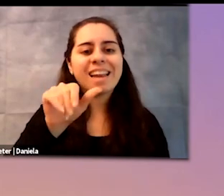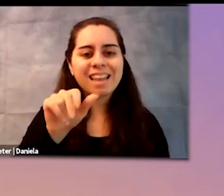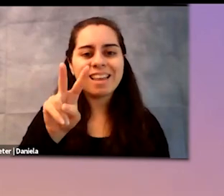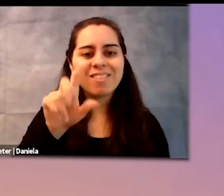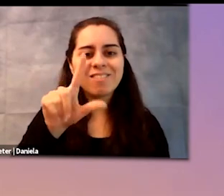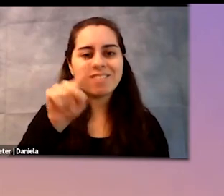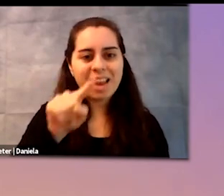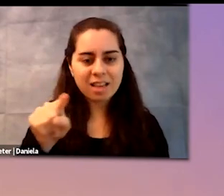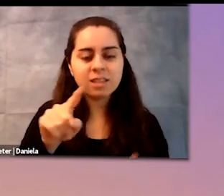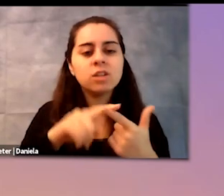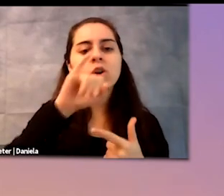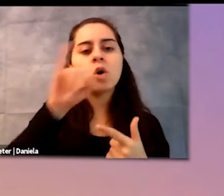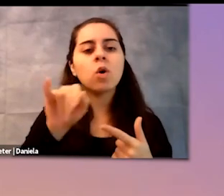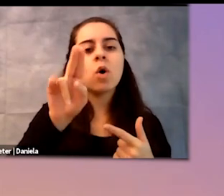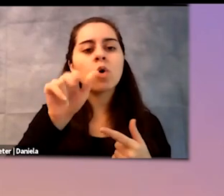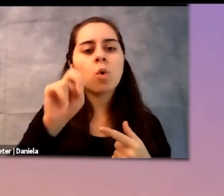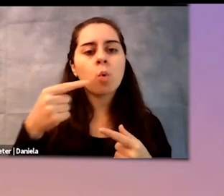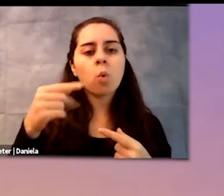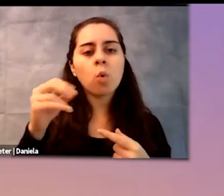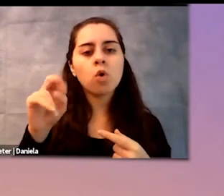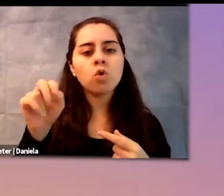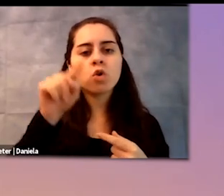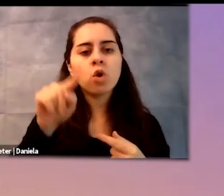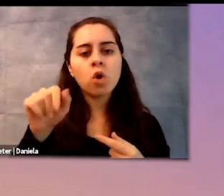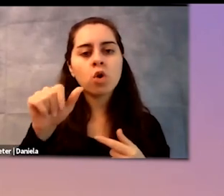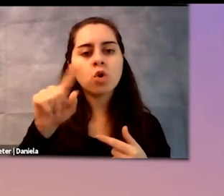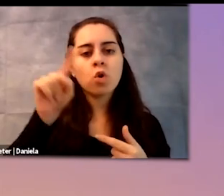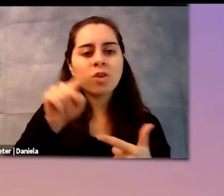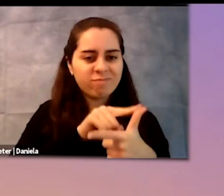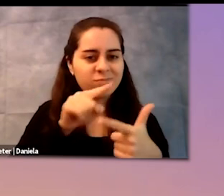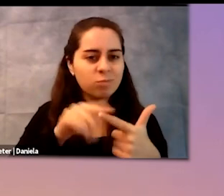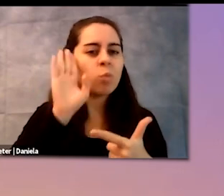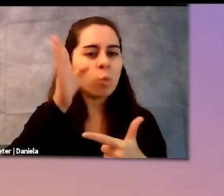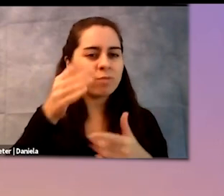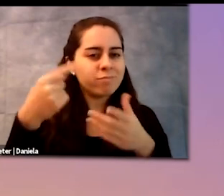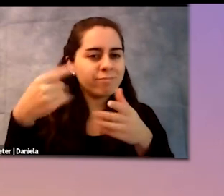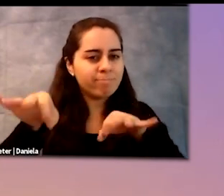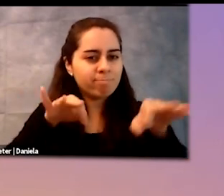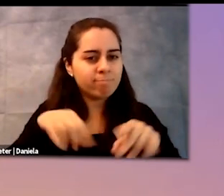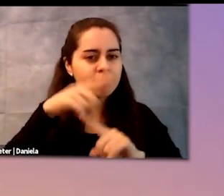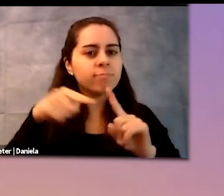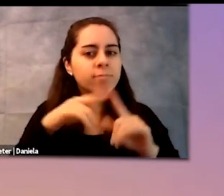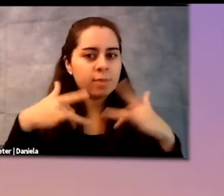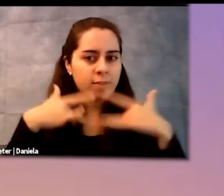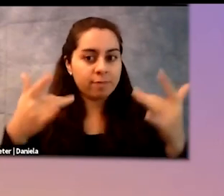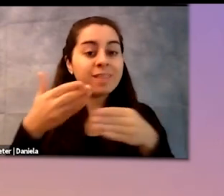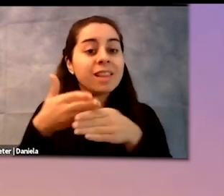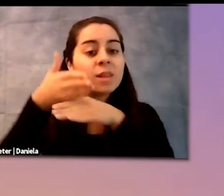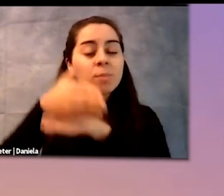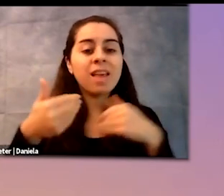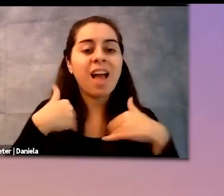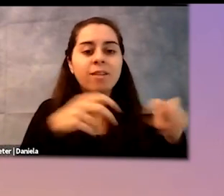Juan Gonzalez, who are going to give us some reflections on the importance of that event. And then we will be hosting a panel